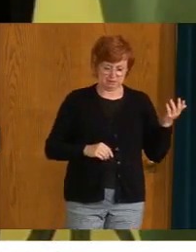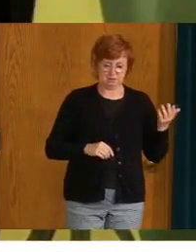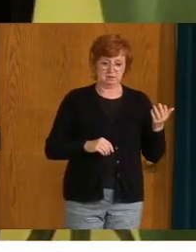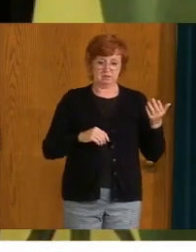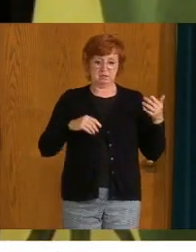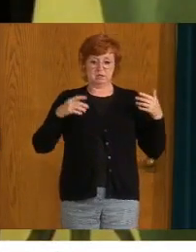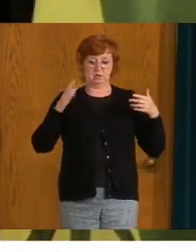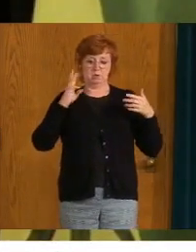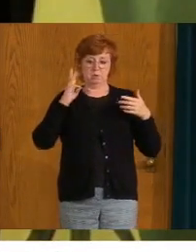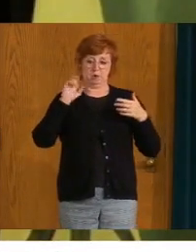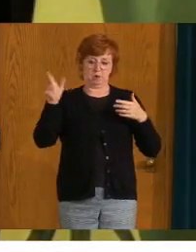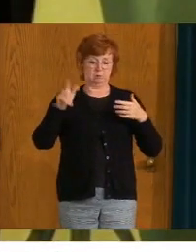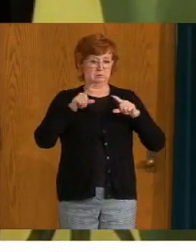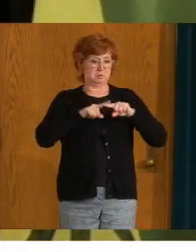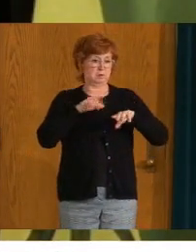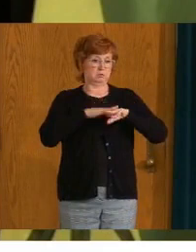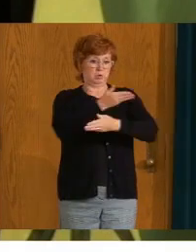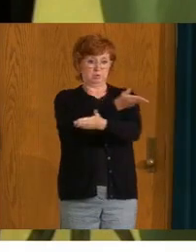on